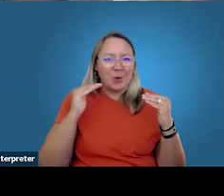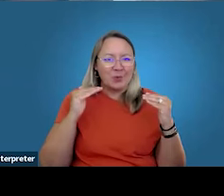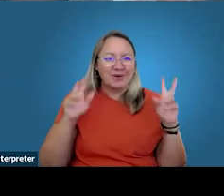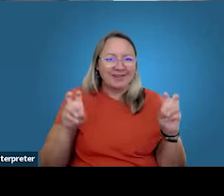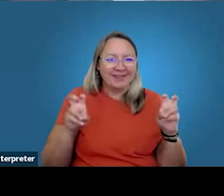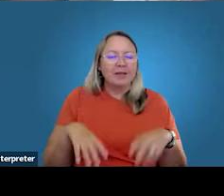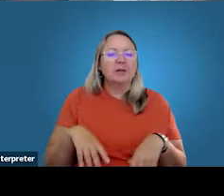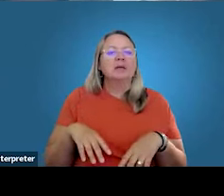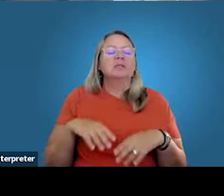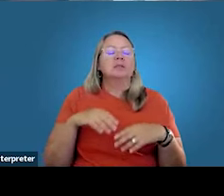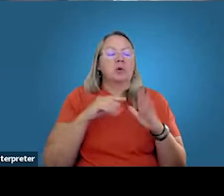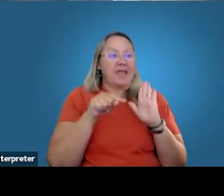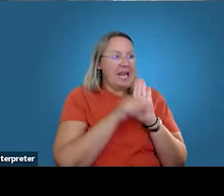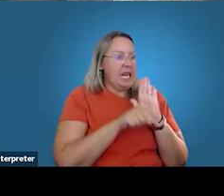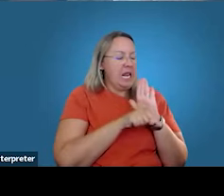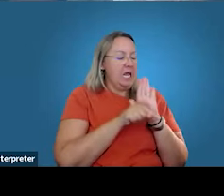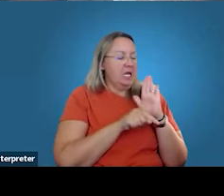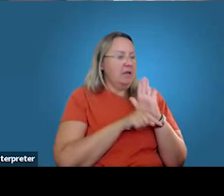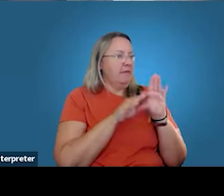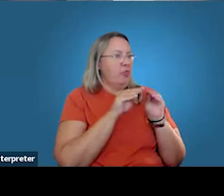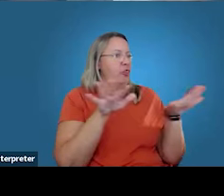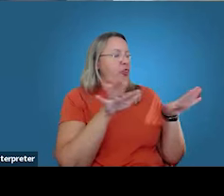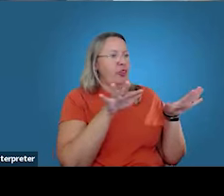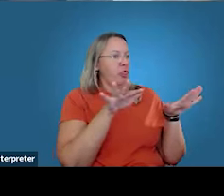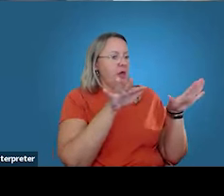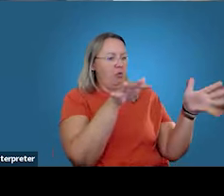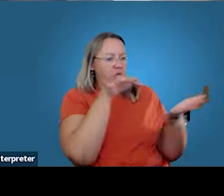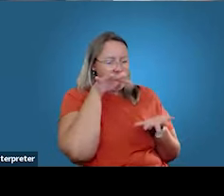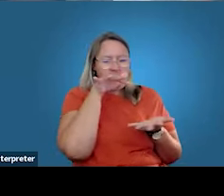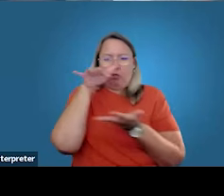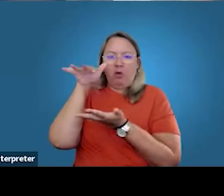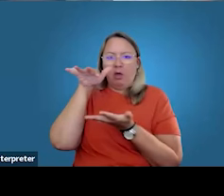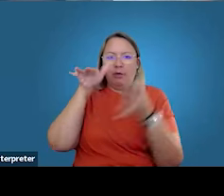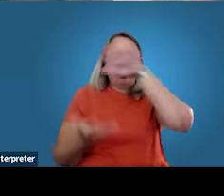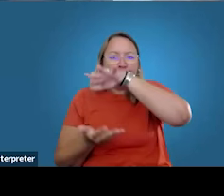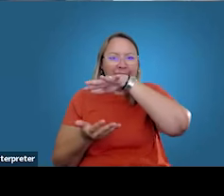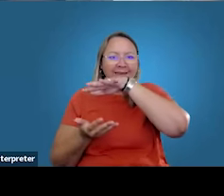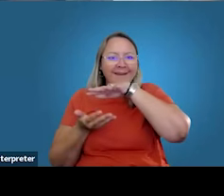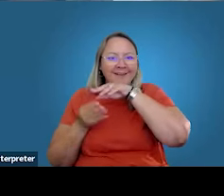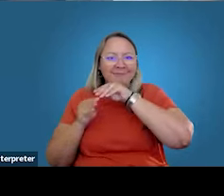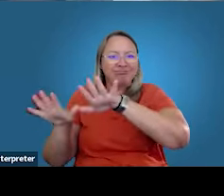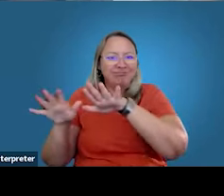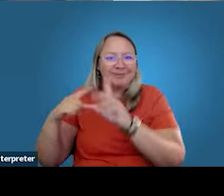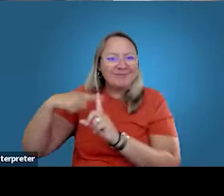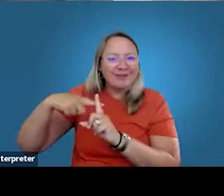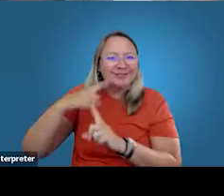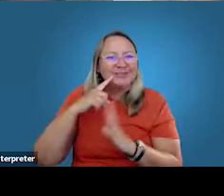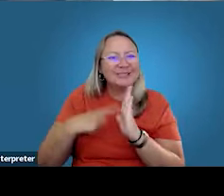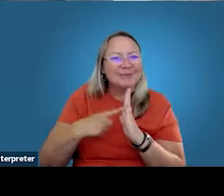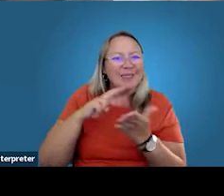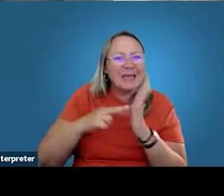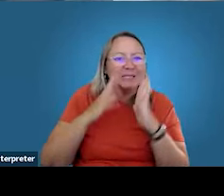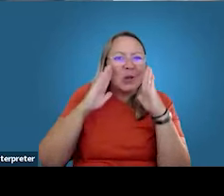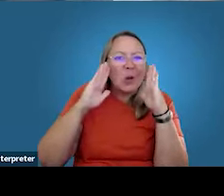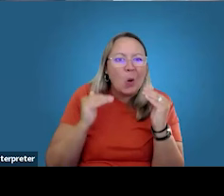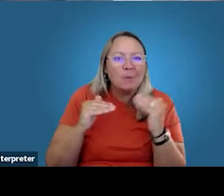through that negative news agenda, people need to feel like there is hope in the world, like there is something that they can get behind. And sometimes that means hope